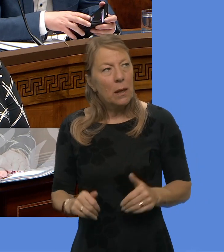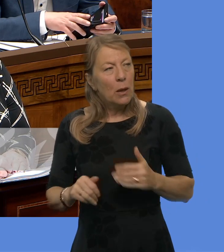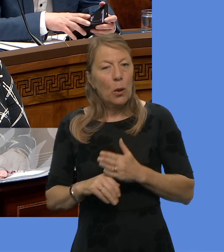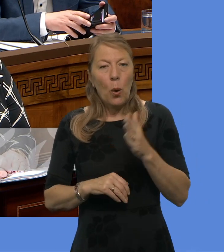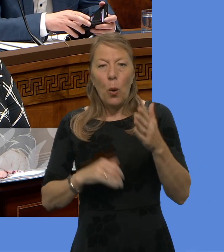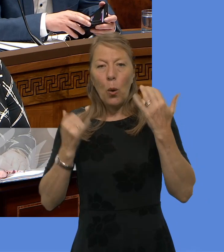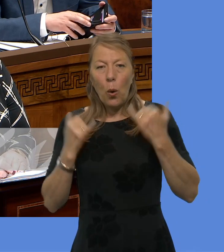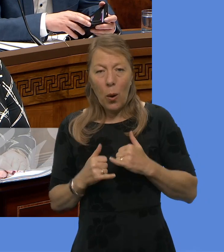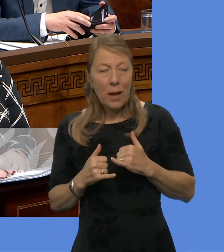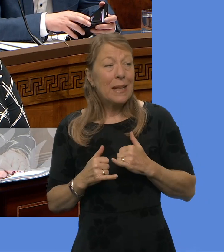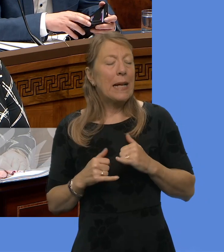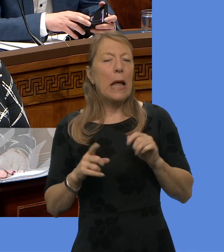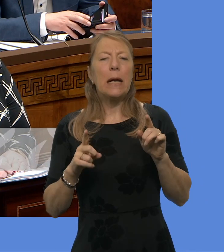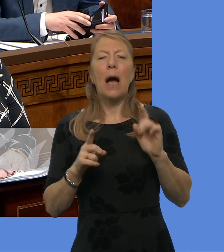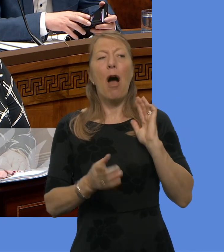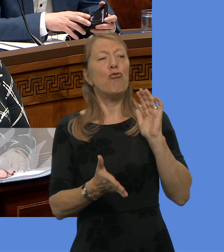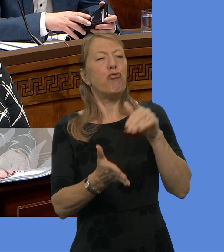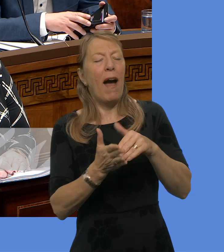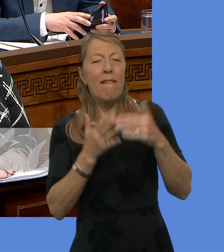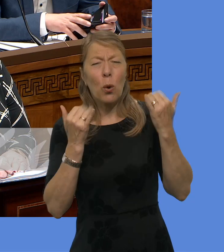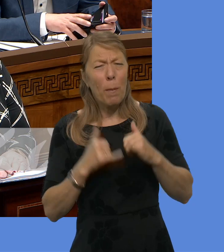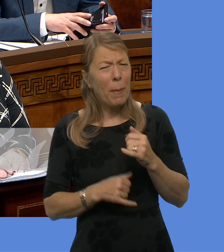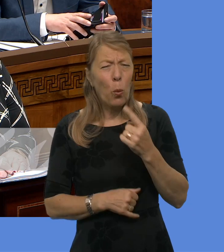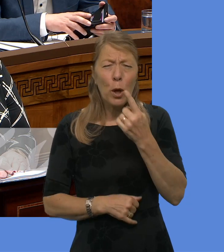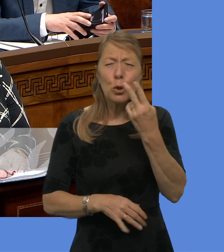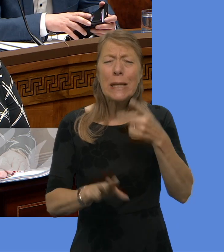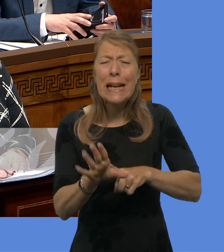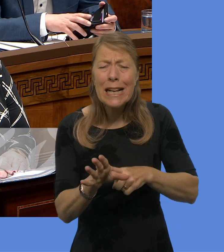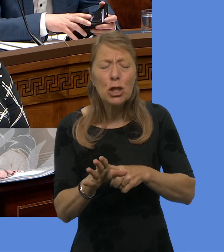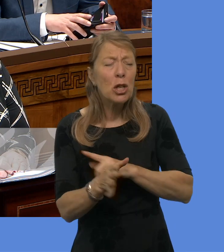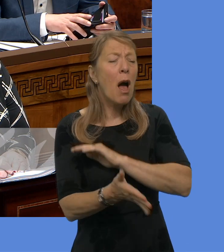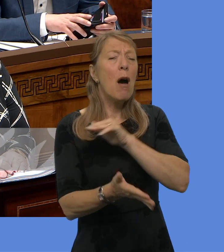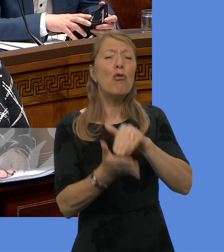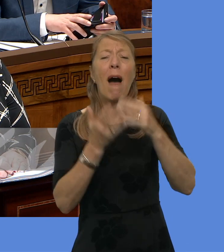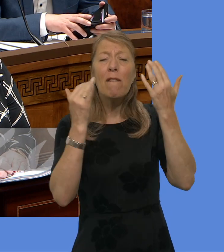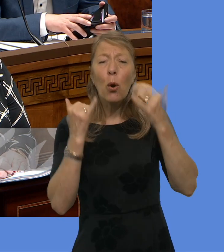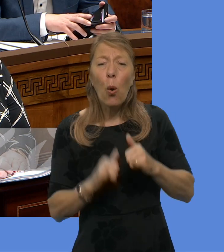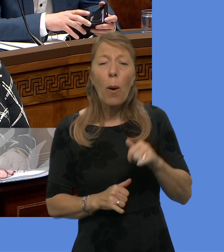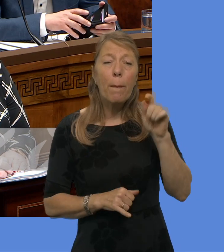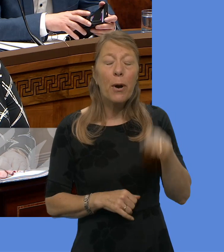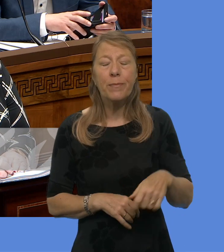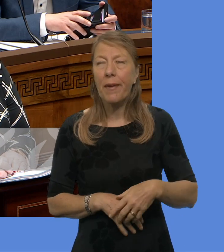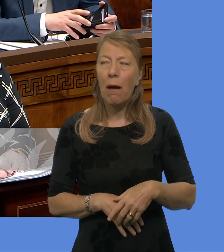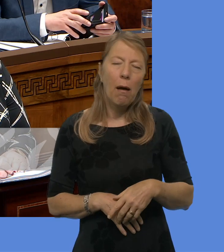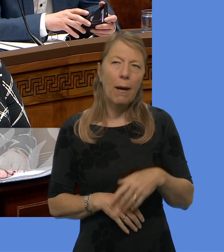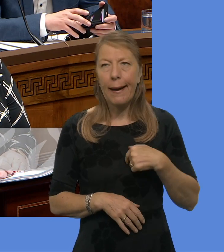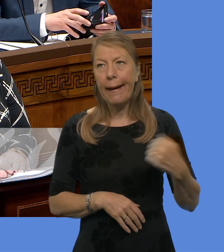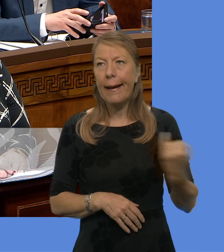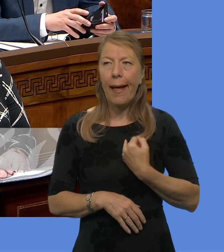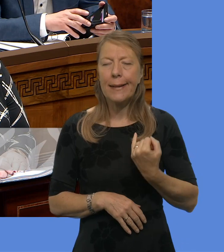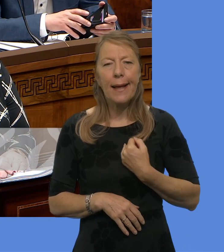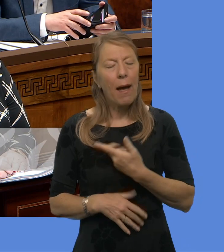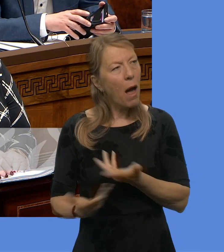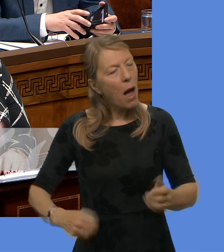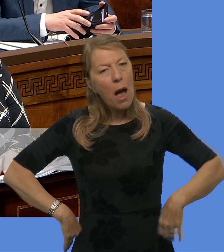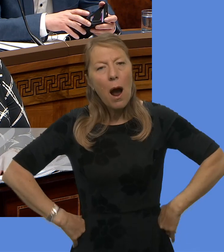trial somebody makes a guilty plea. And all of that pain and anguish for the individual has been in vain. And they